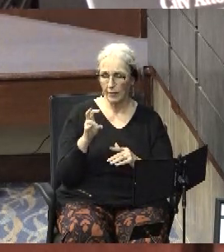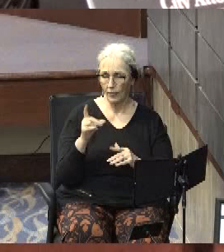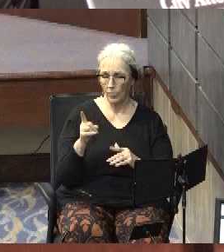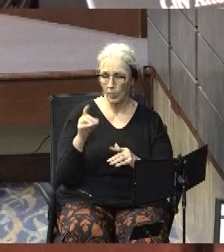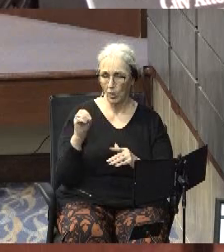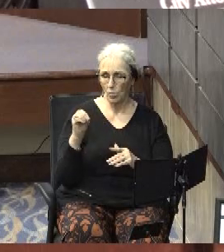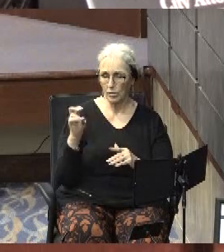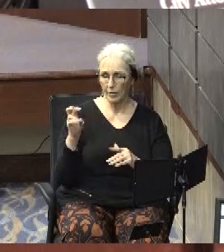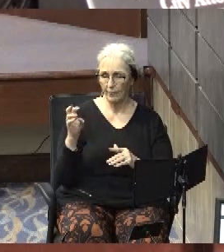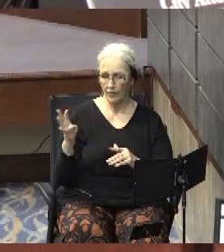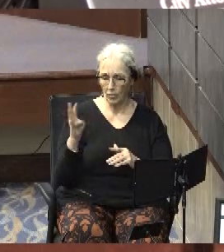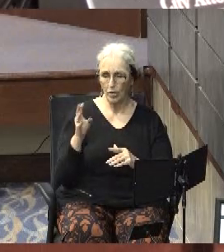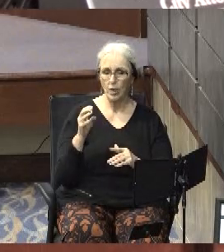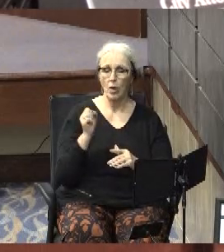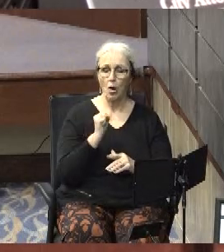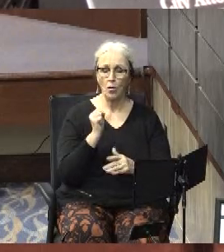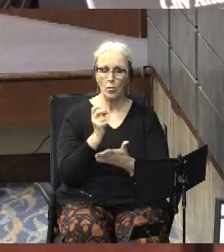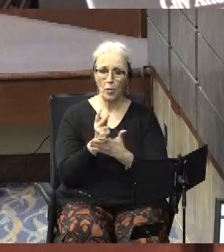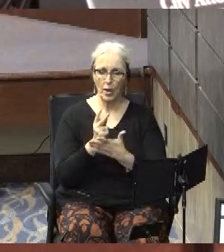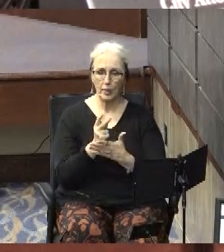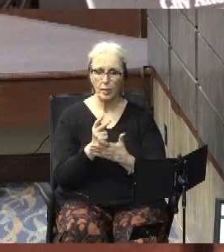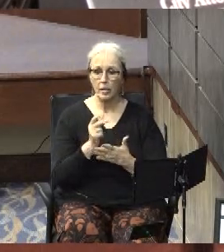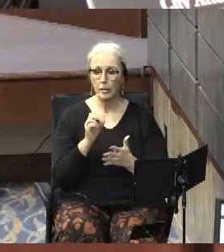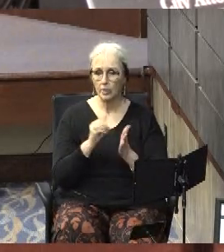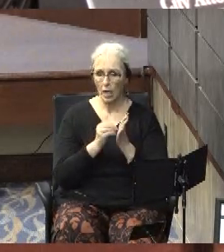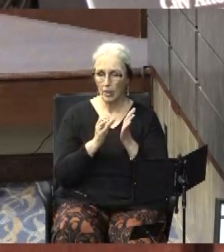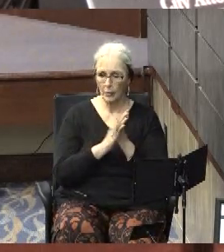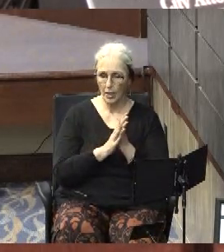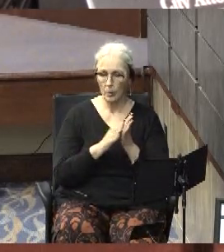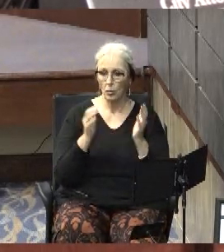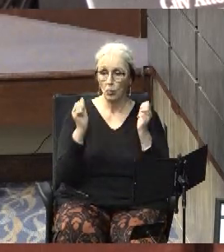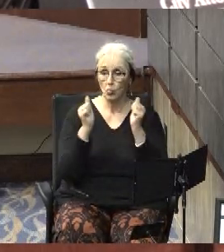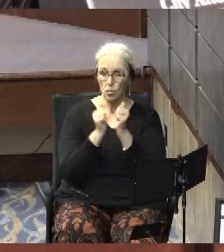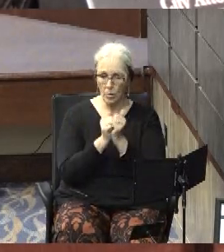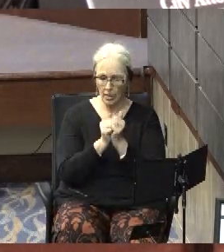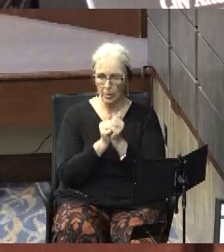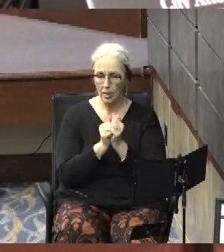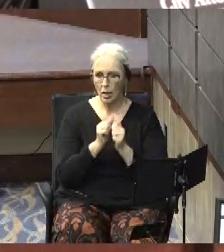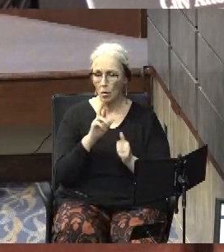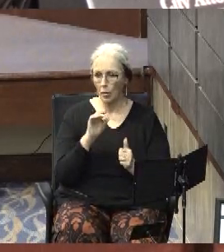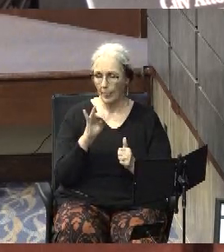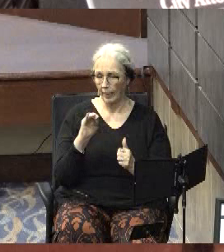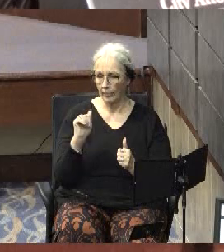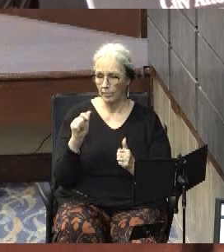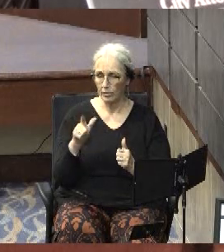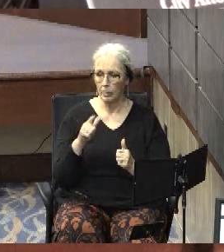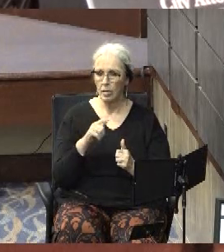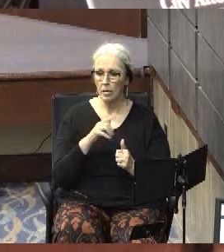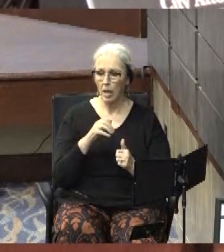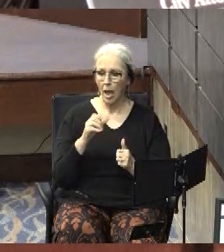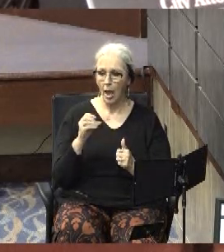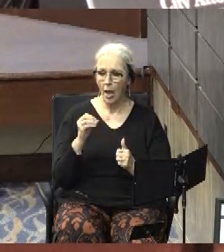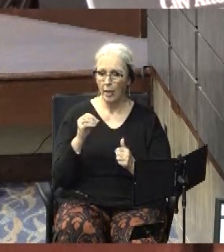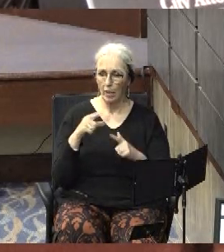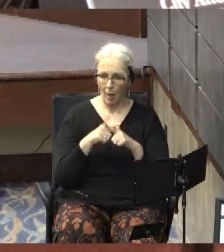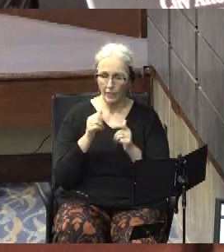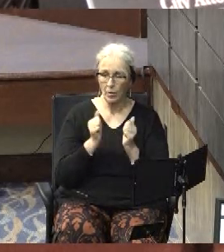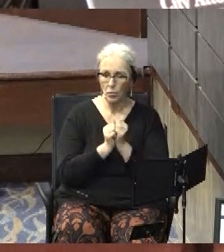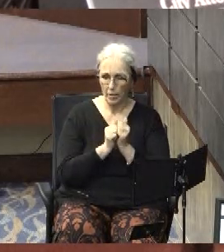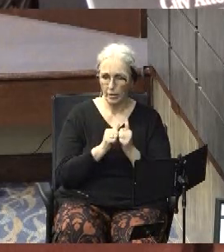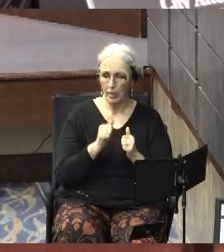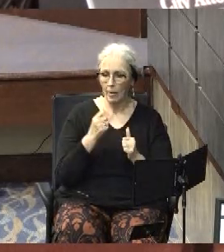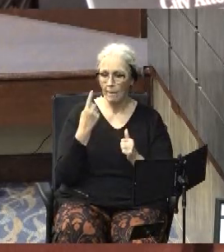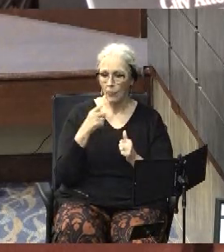212.074, authorizing the city manager to execute any documents in connection therewith, repealing all ordinances or parts of ordinances in conflict herewith, providing a